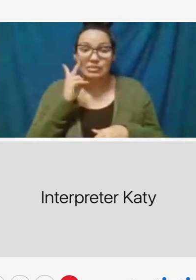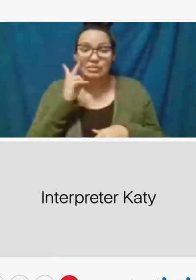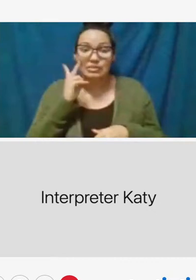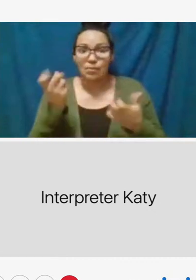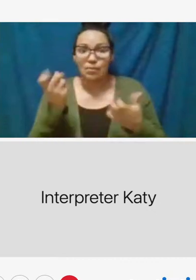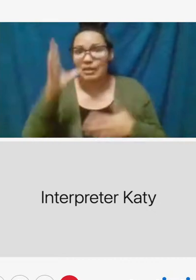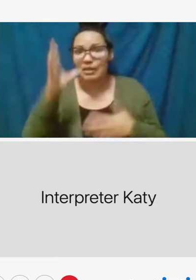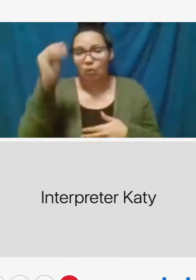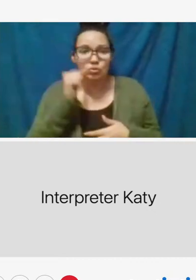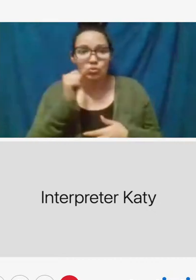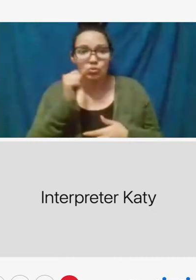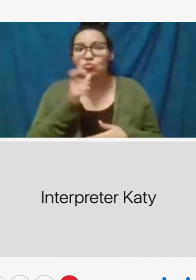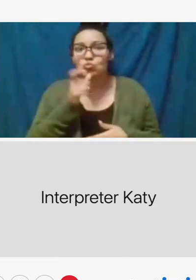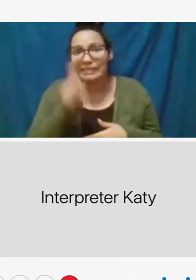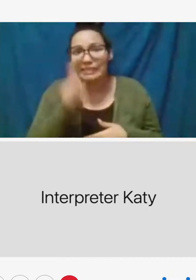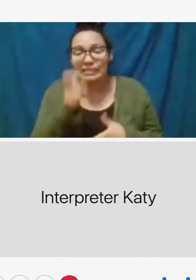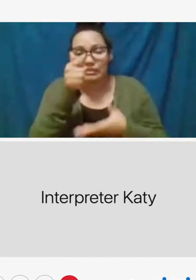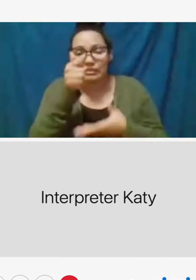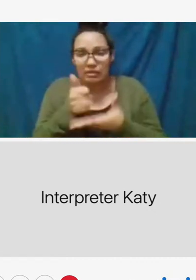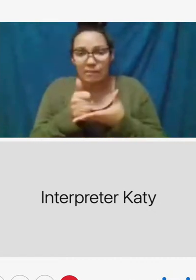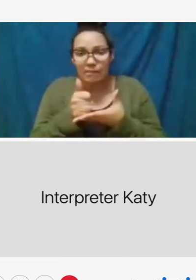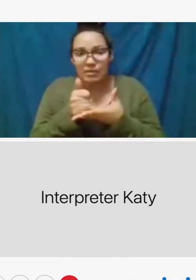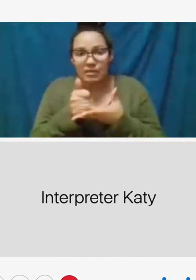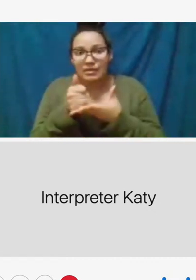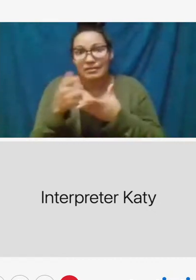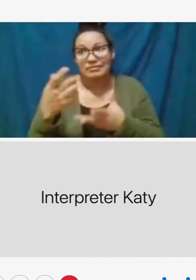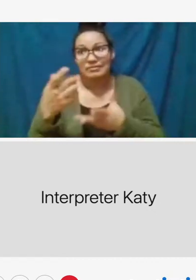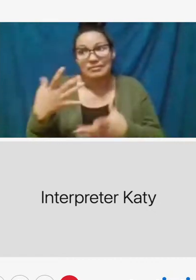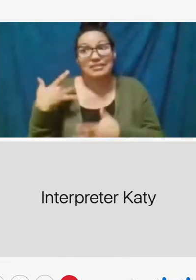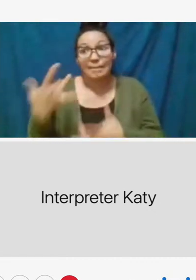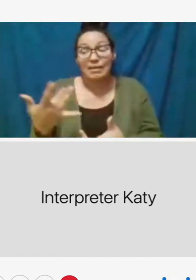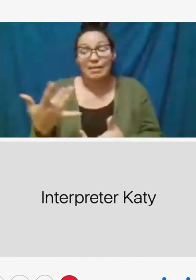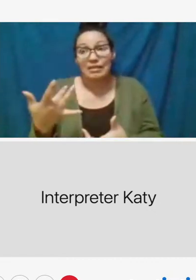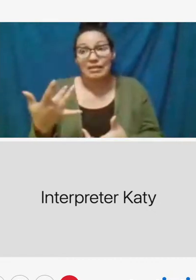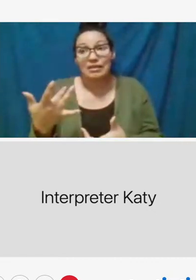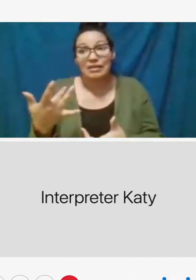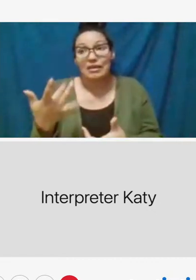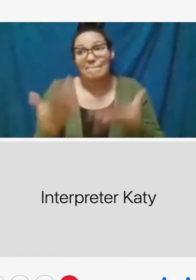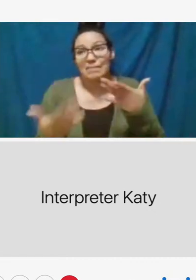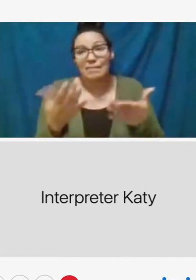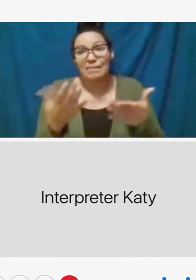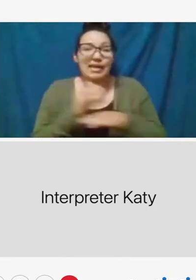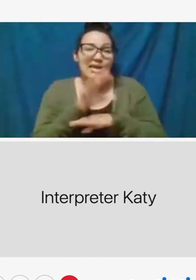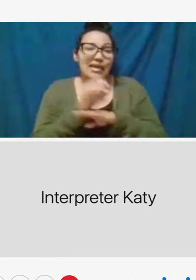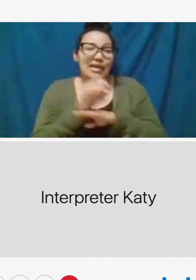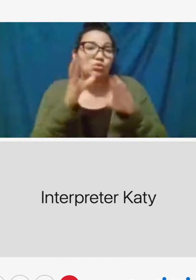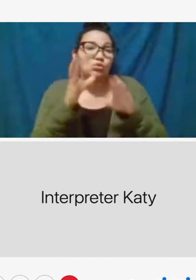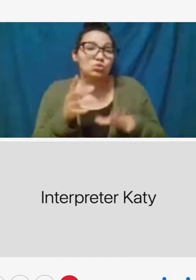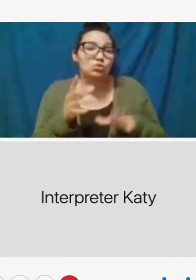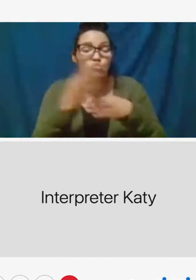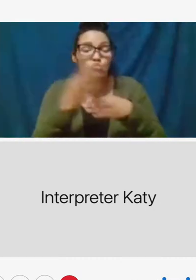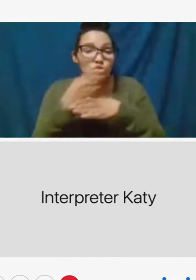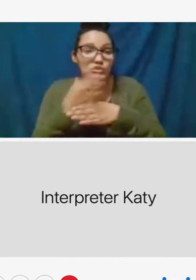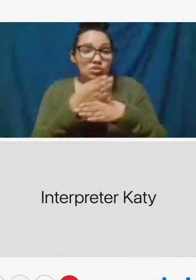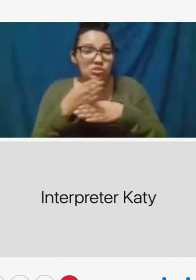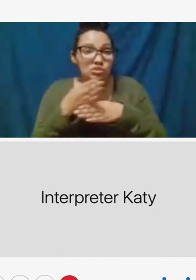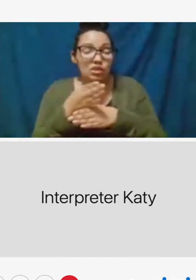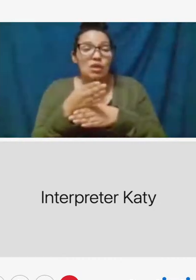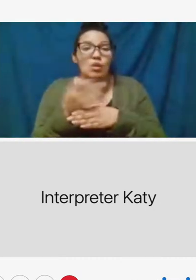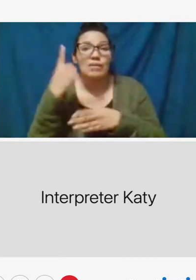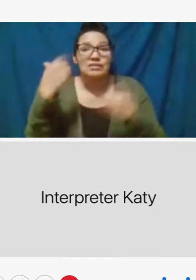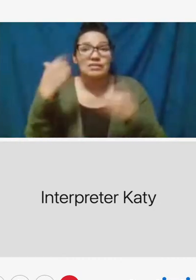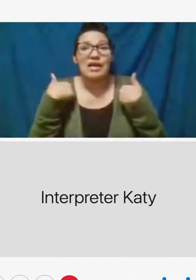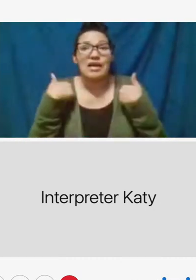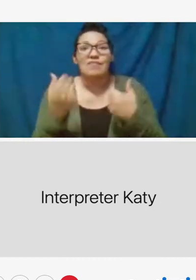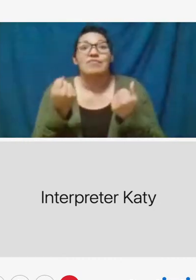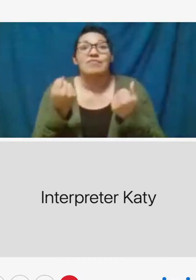need help and typically there's a maybe a counselor that you share um but to have the number of counselor